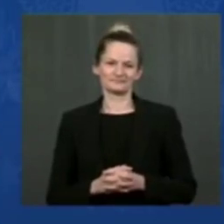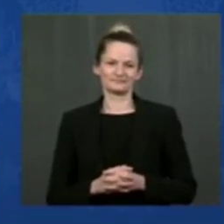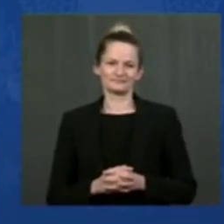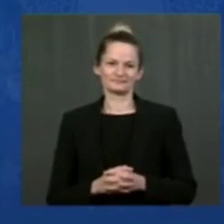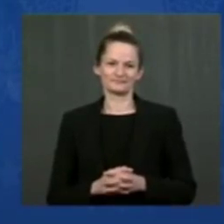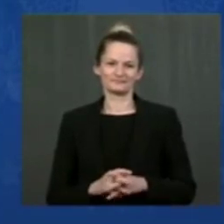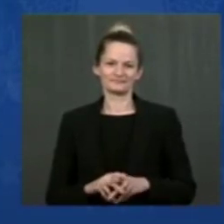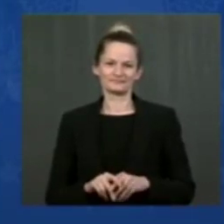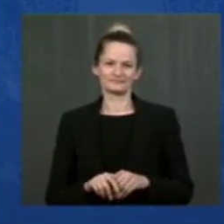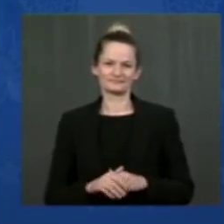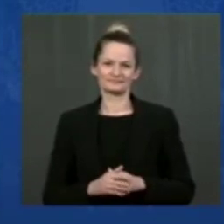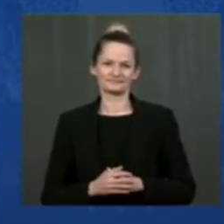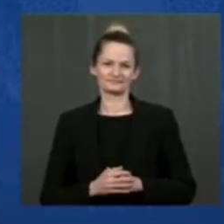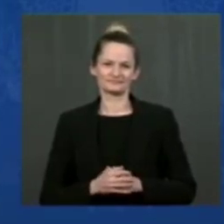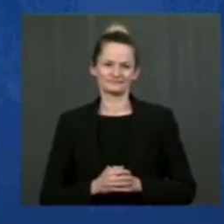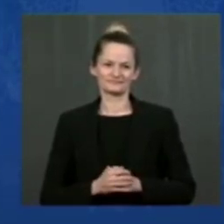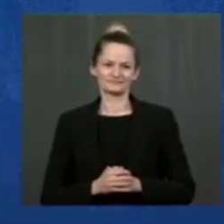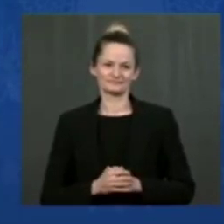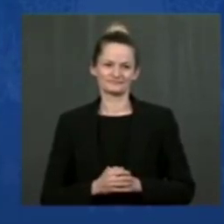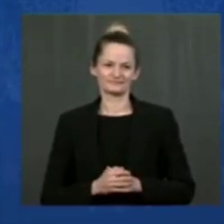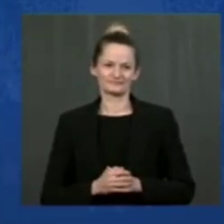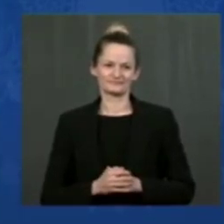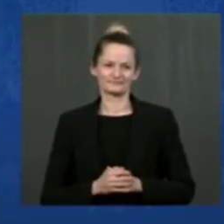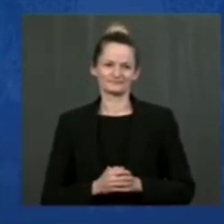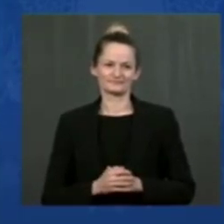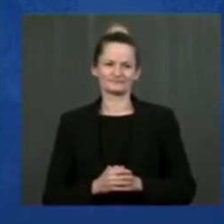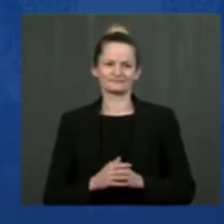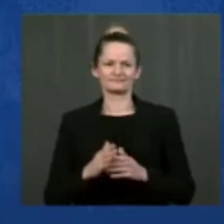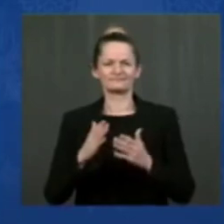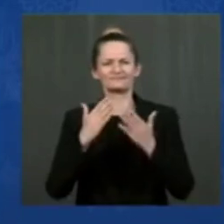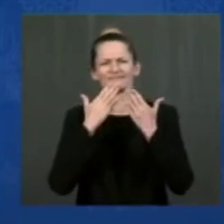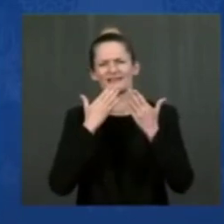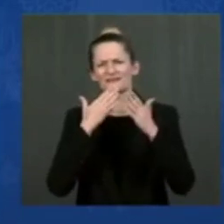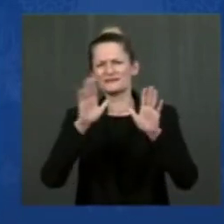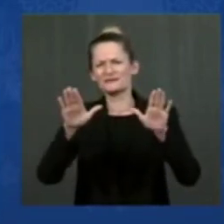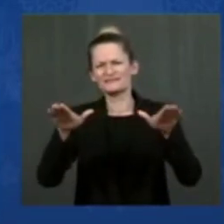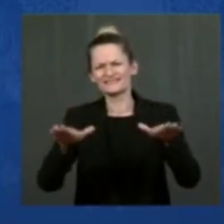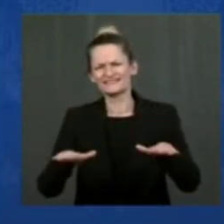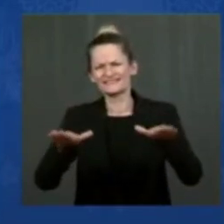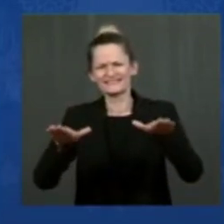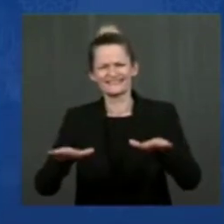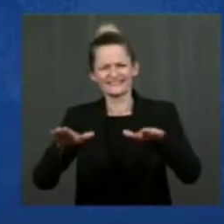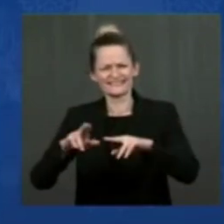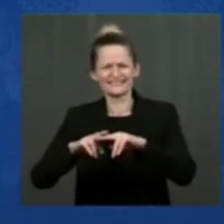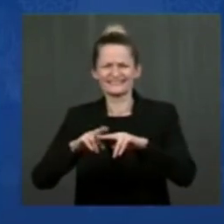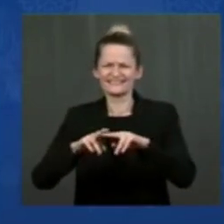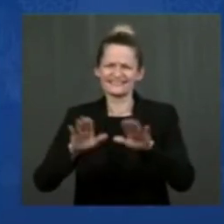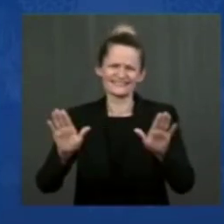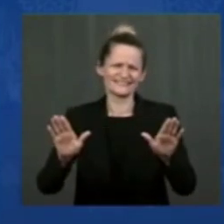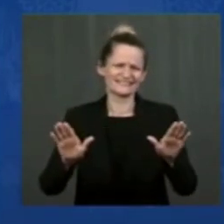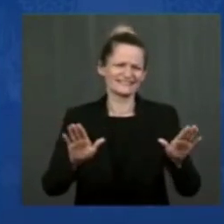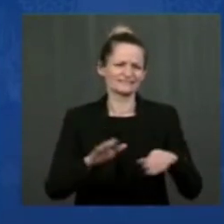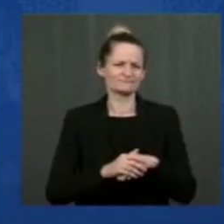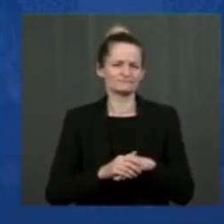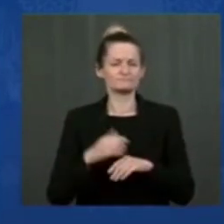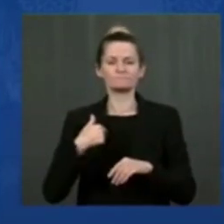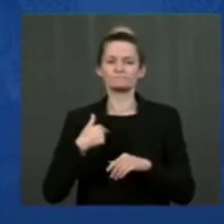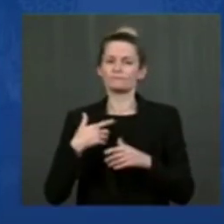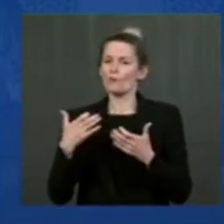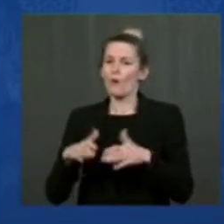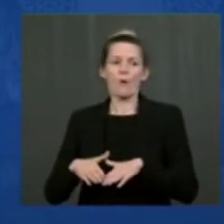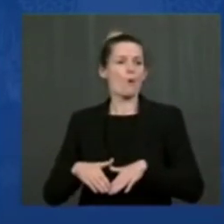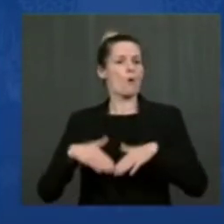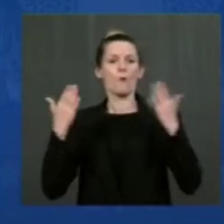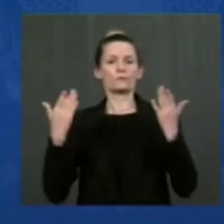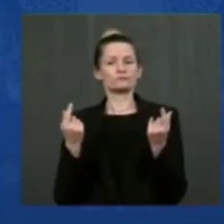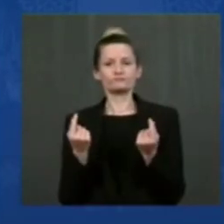Thank you, Ray. Please sit down. Sit down. Let me. My opening remarks here is to thank the president for hosting us today. But I want to